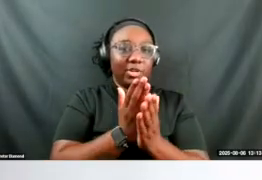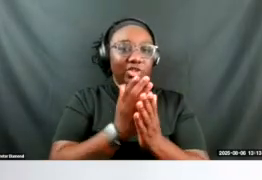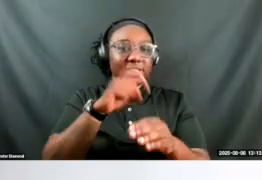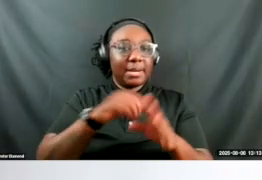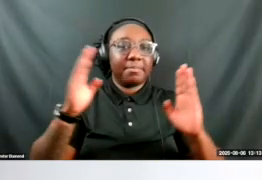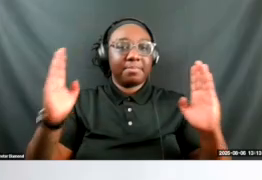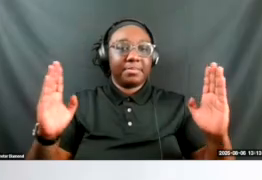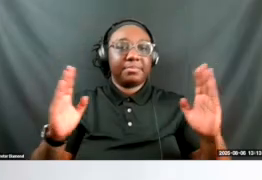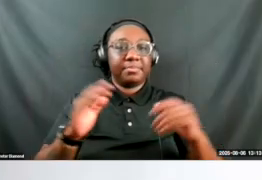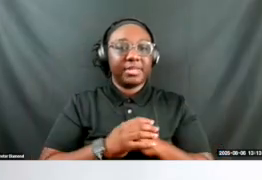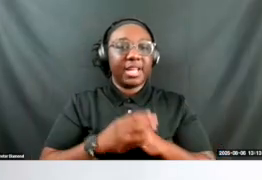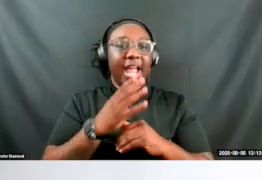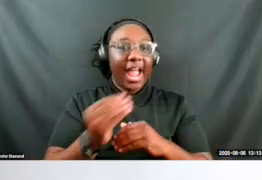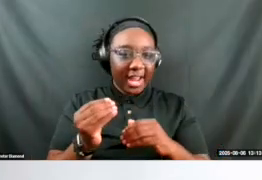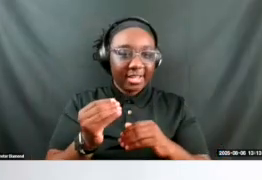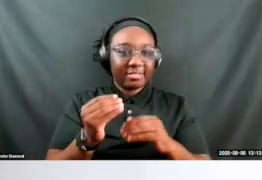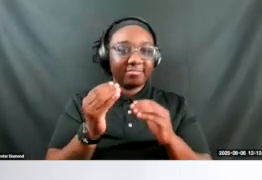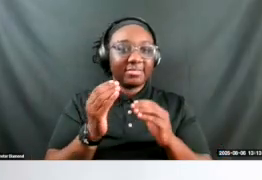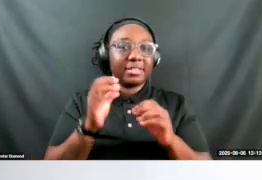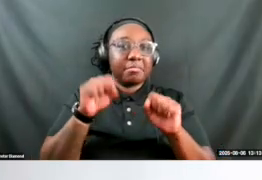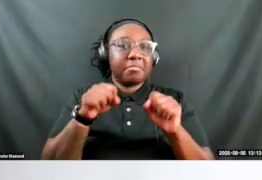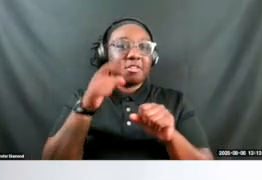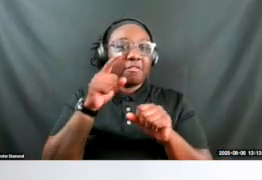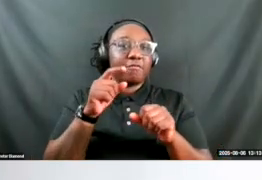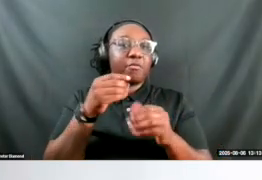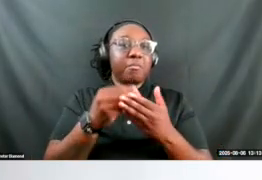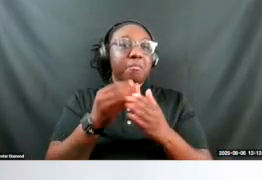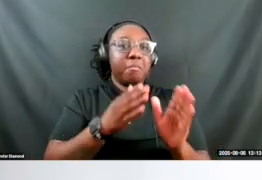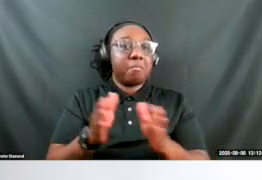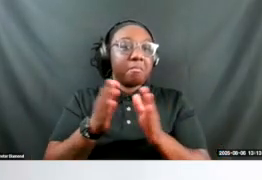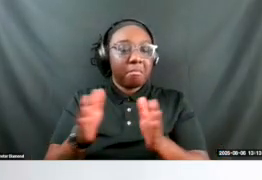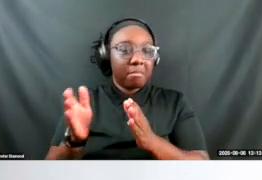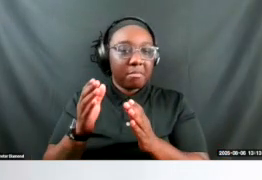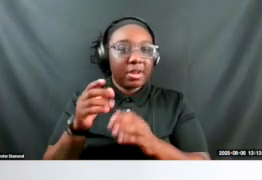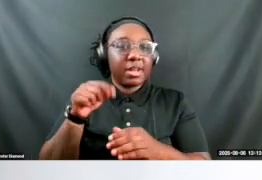clean transportation incentives. Next slide.